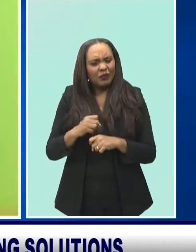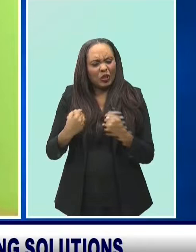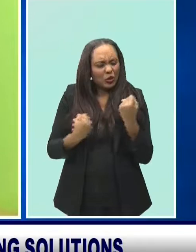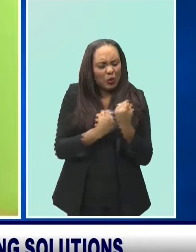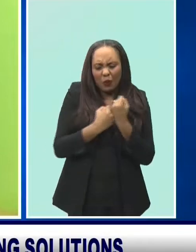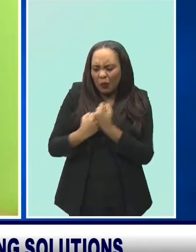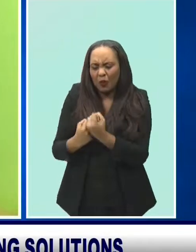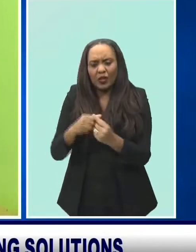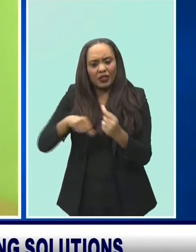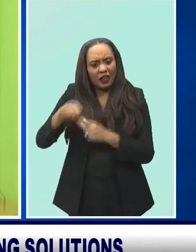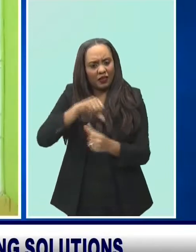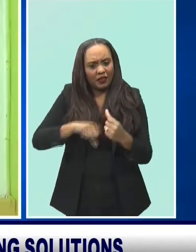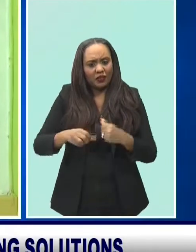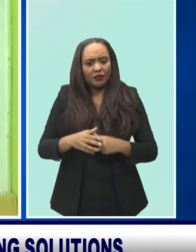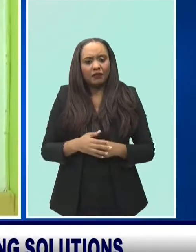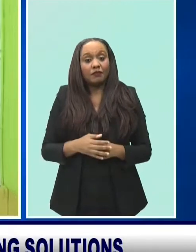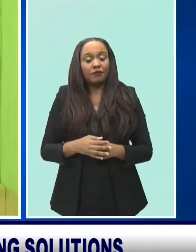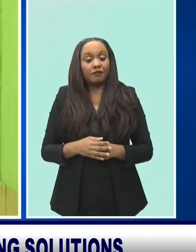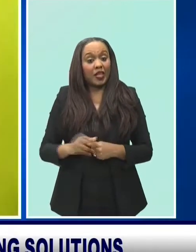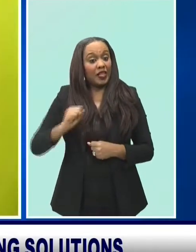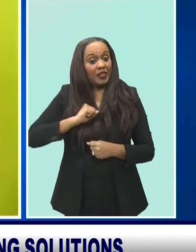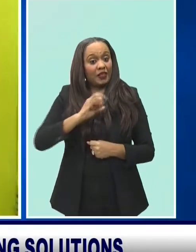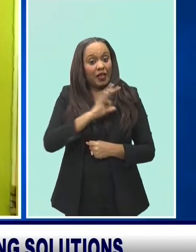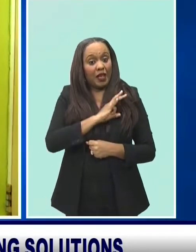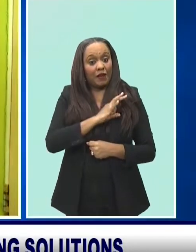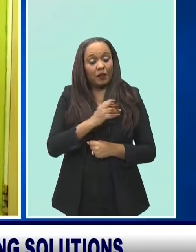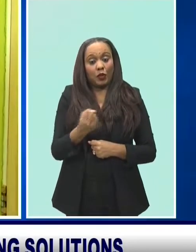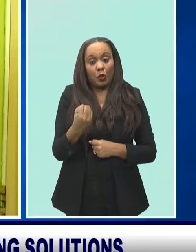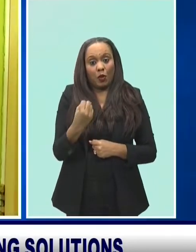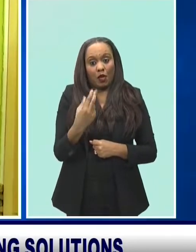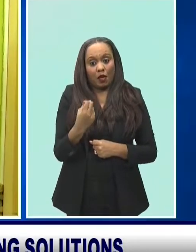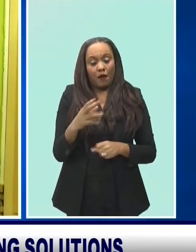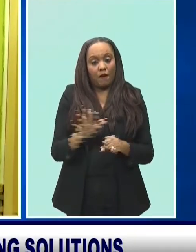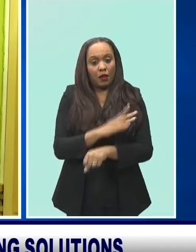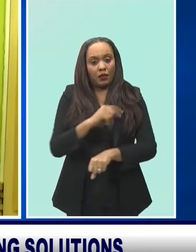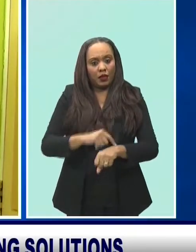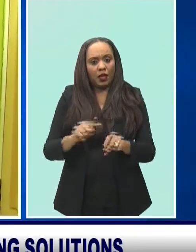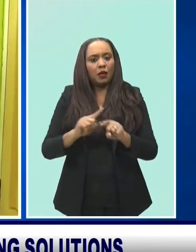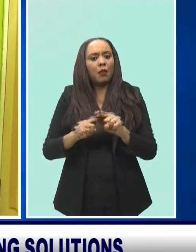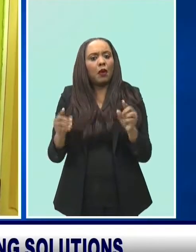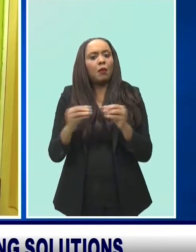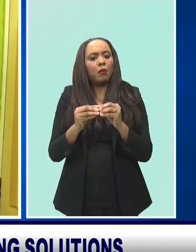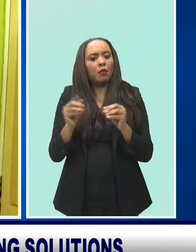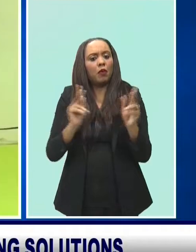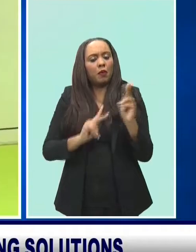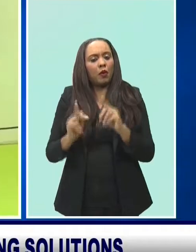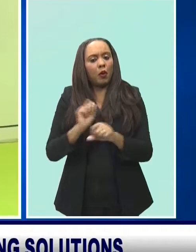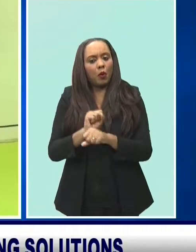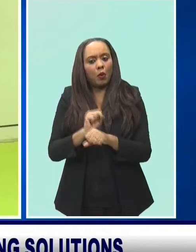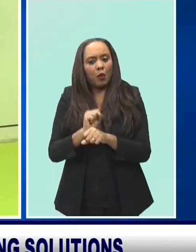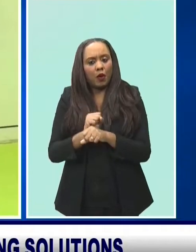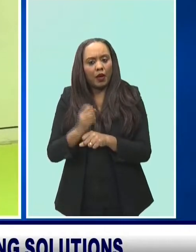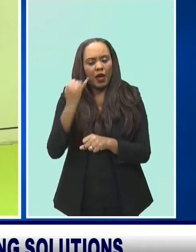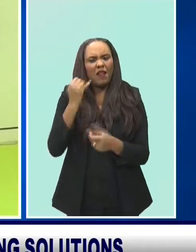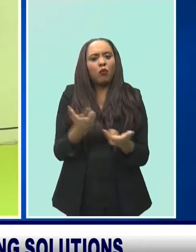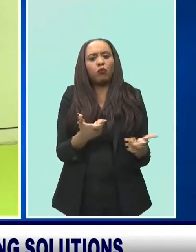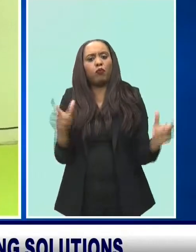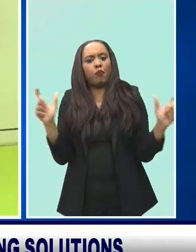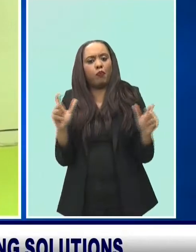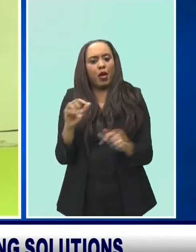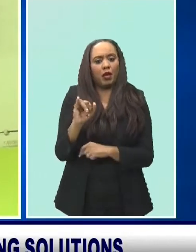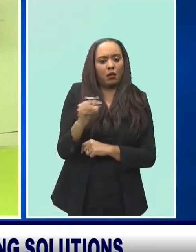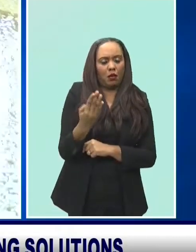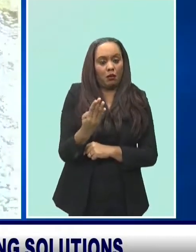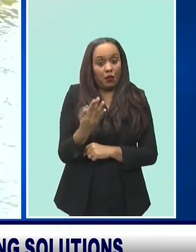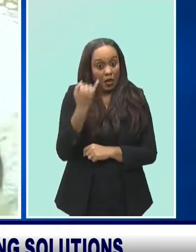has a staff of 12 full-time employees, but more workers are brought on depending on the size of the job. If you want to get